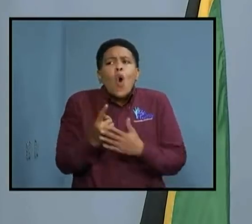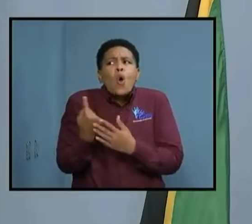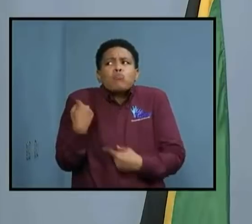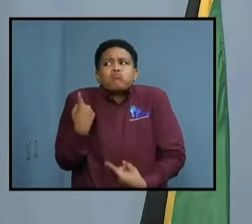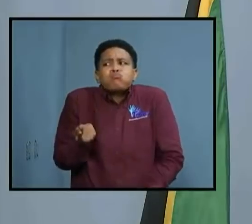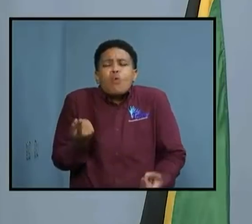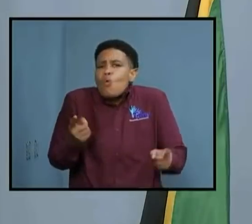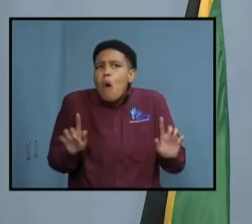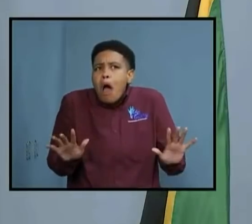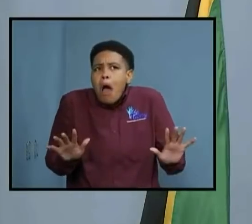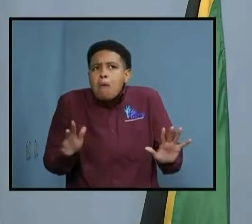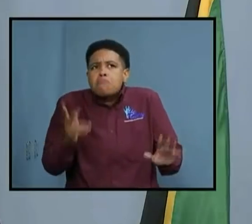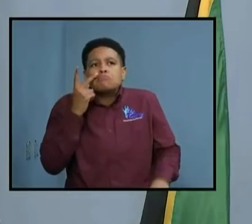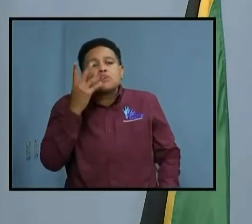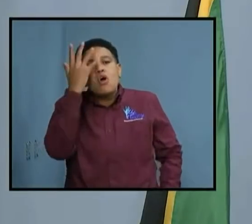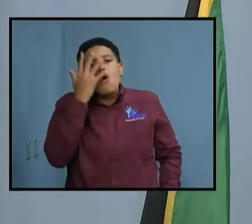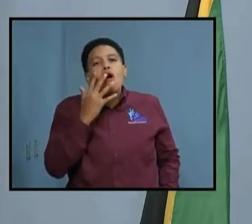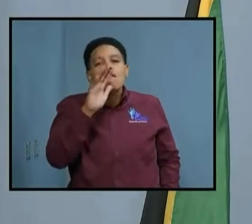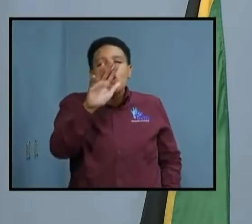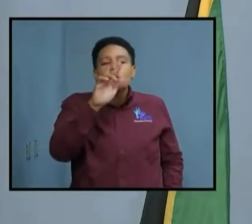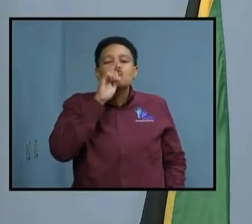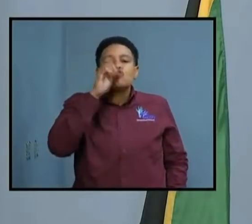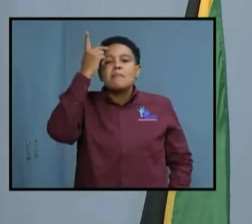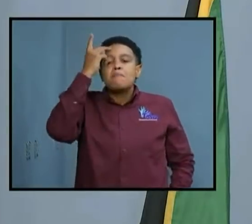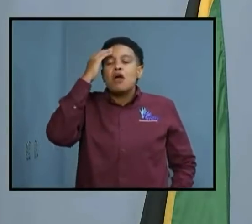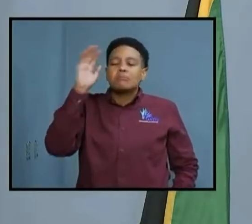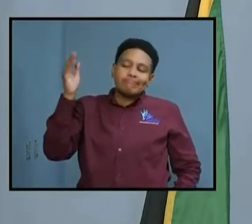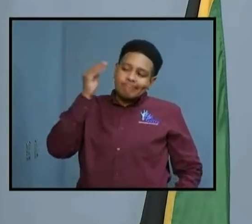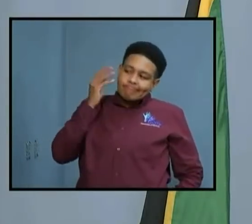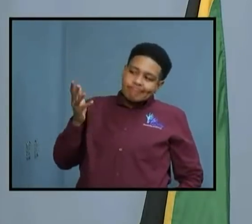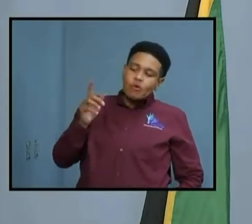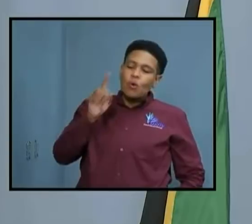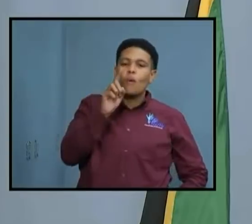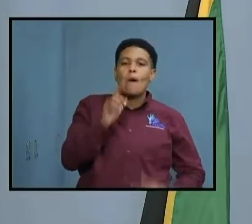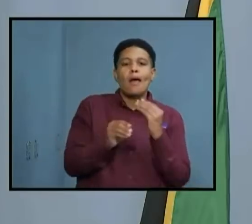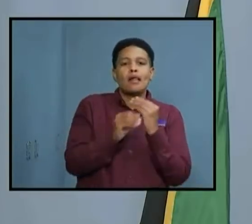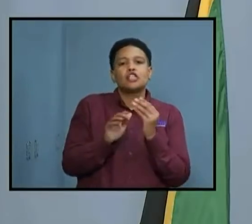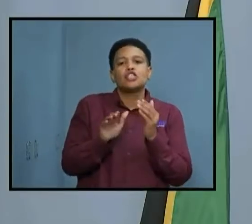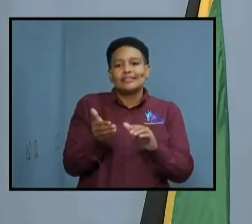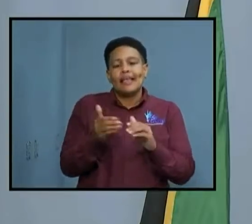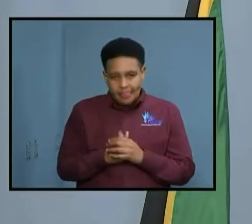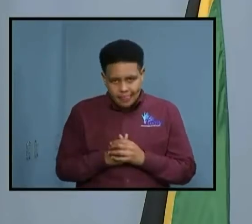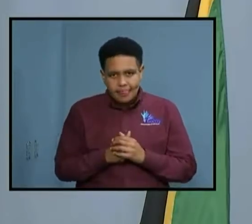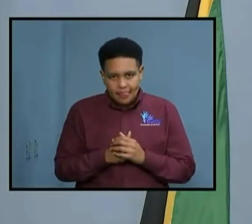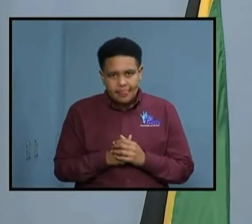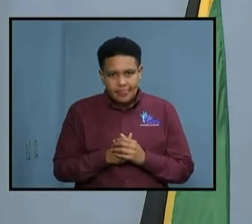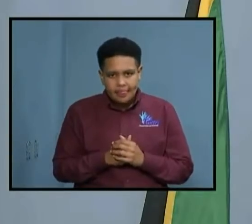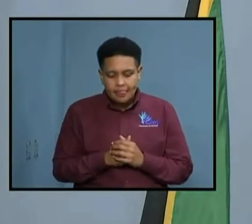seen, unfortunately, Prime Minister, one additional death